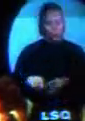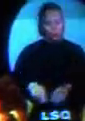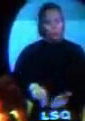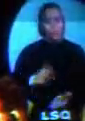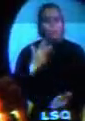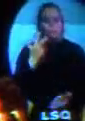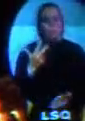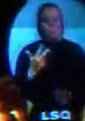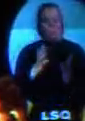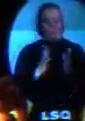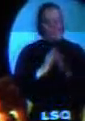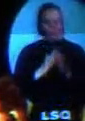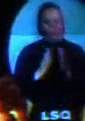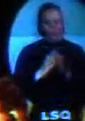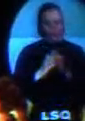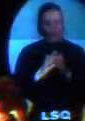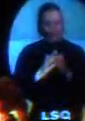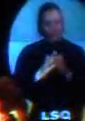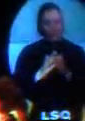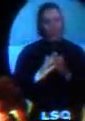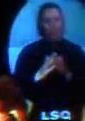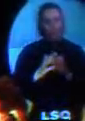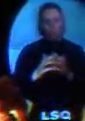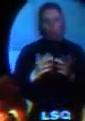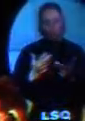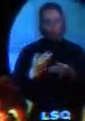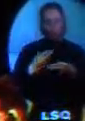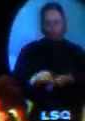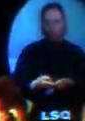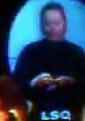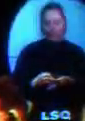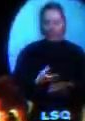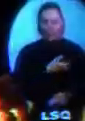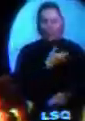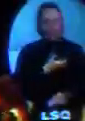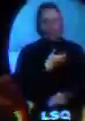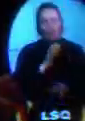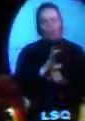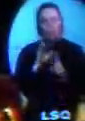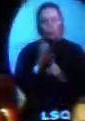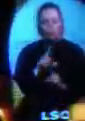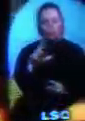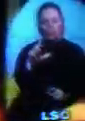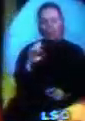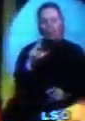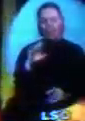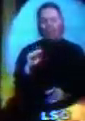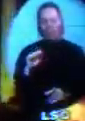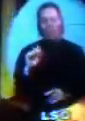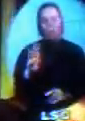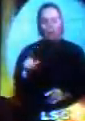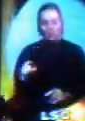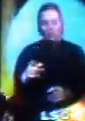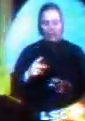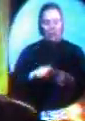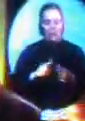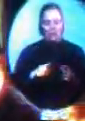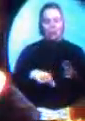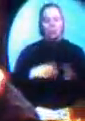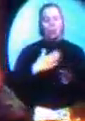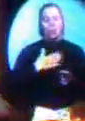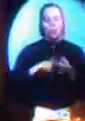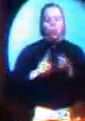applied were honored with the title of Cultural Capital. Lévis-Bellechasse was one of them. An outstanding member of Parliament, a great city, well-deserved.